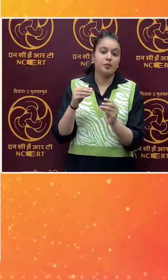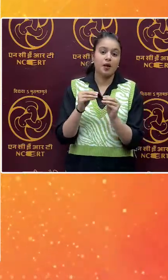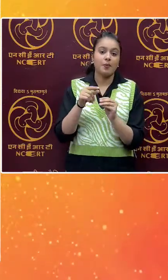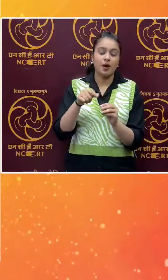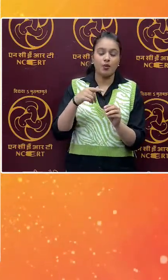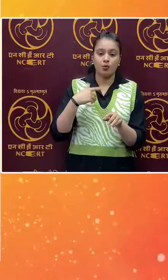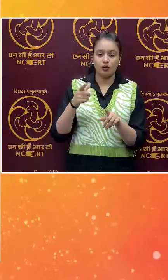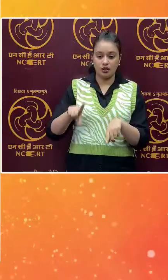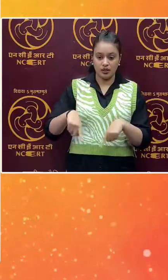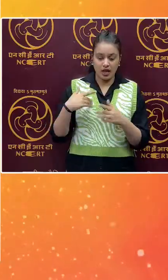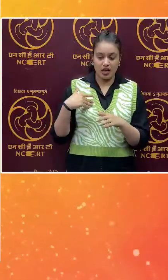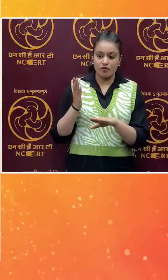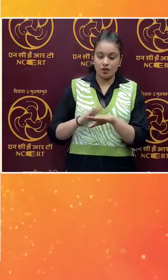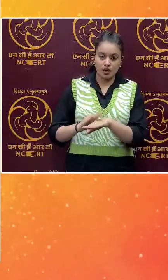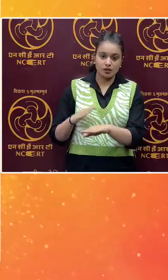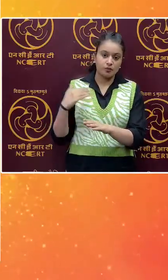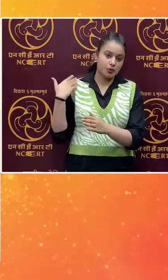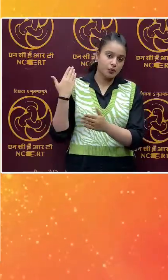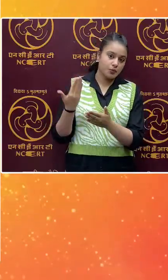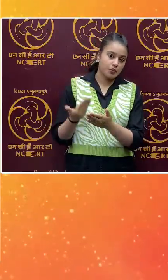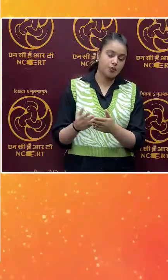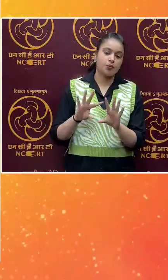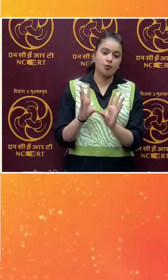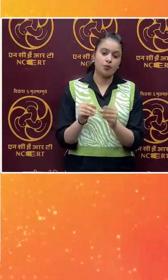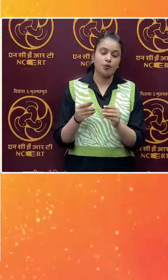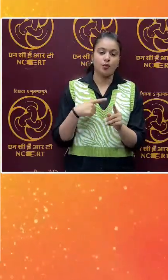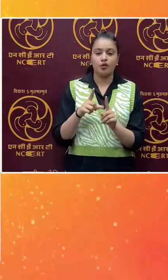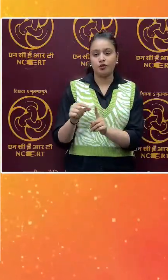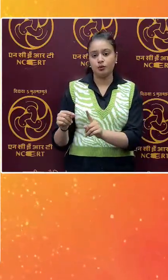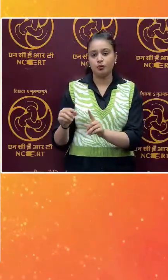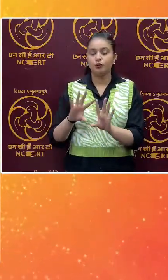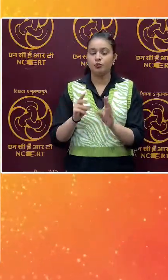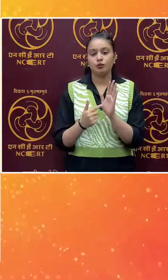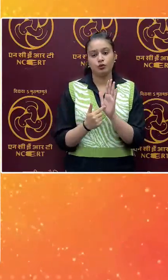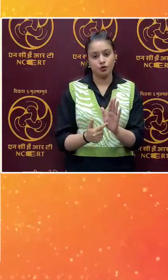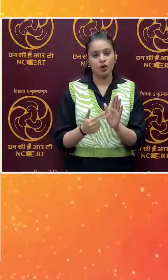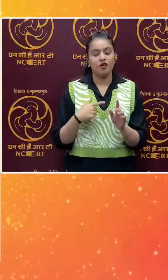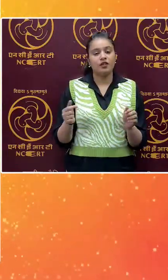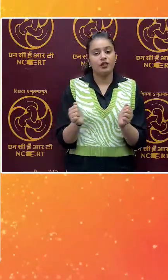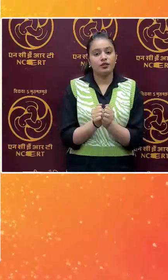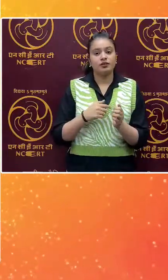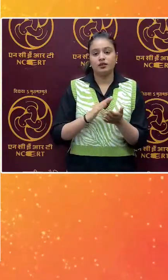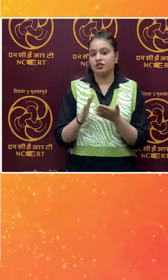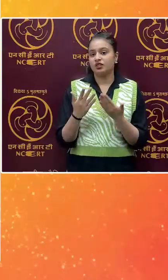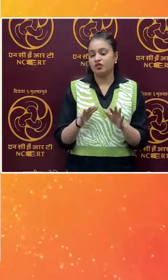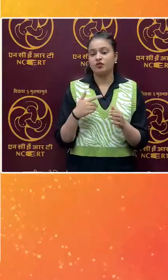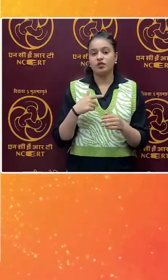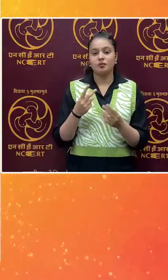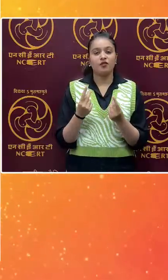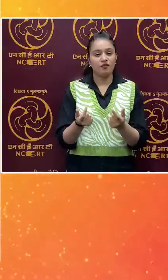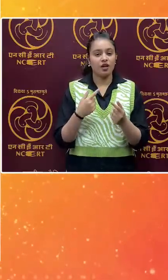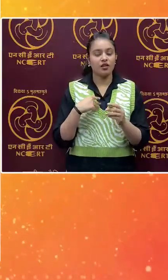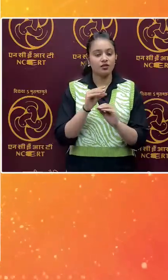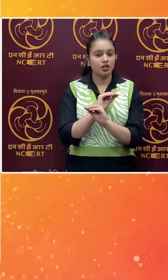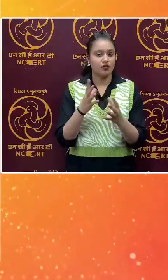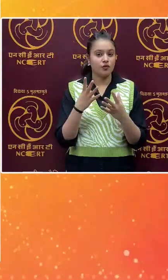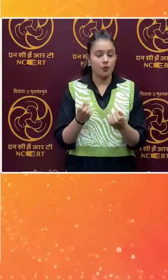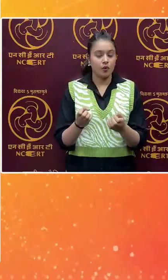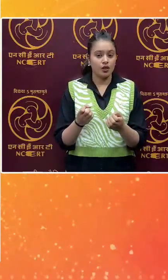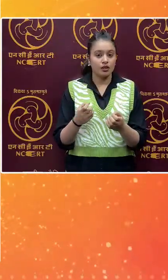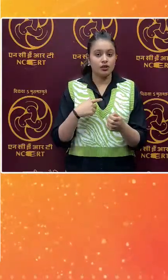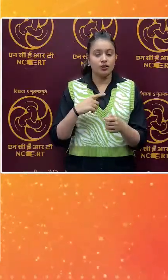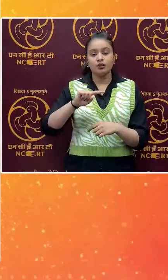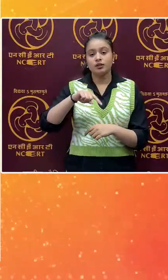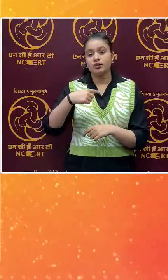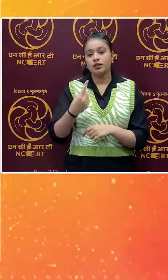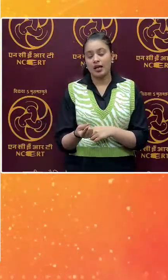student scientist, institution builder and promoter of self-reliance in India. With this, it's a wrap, and let me very quickly give you the update